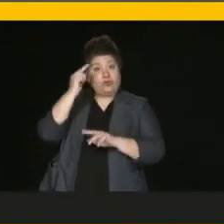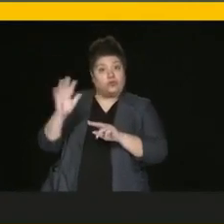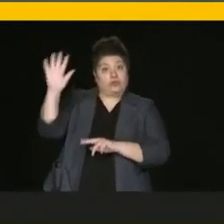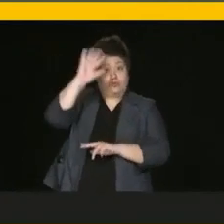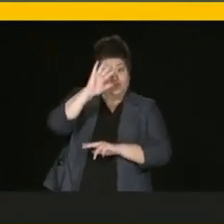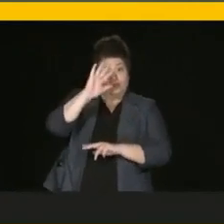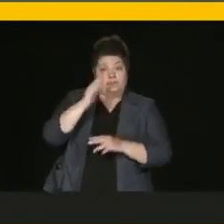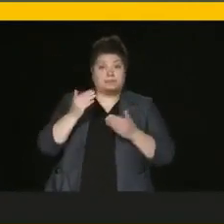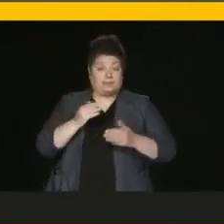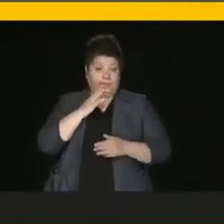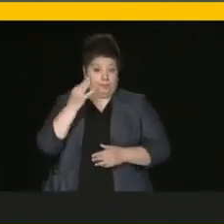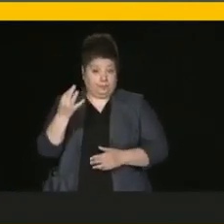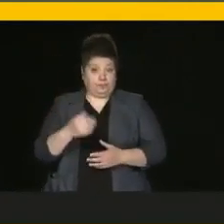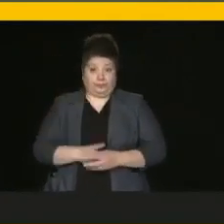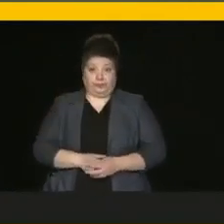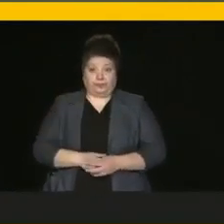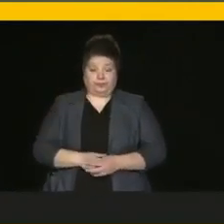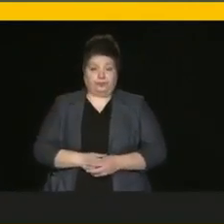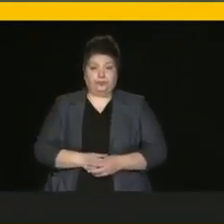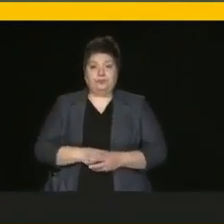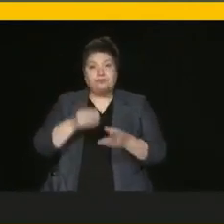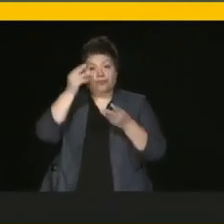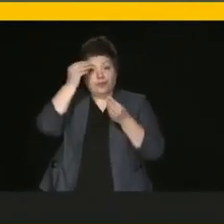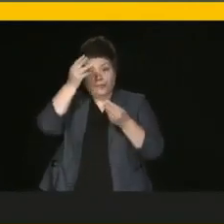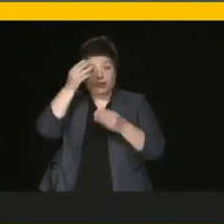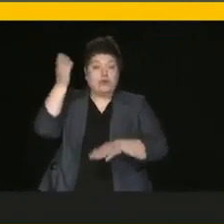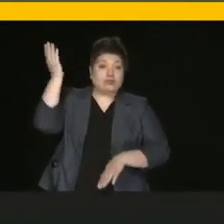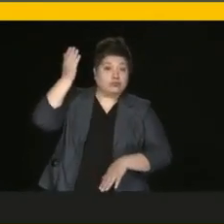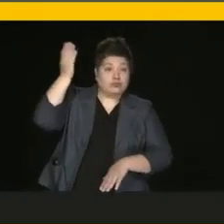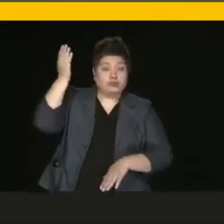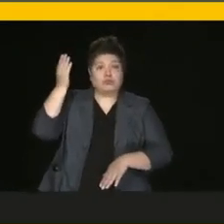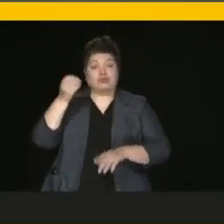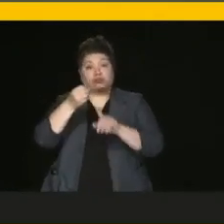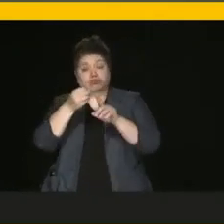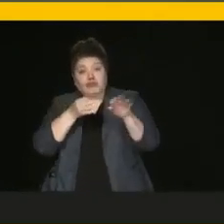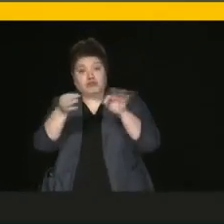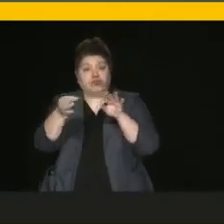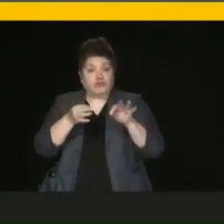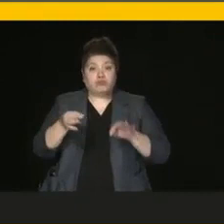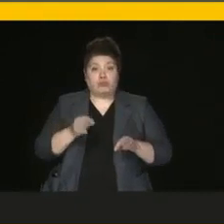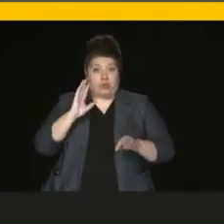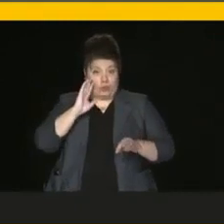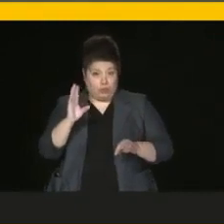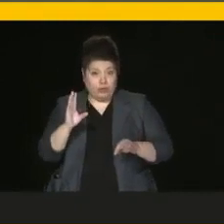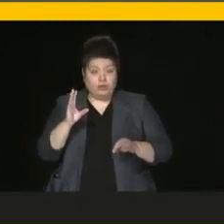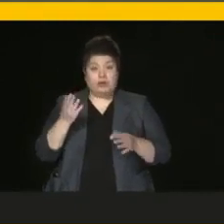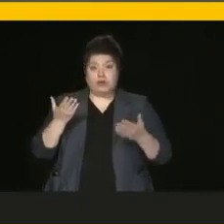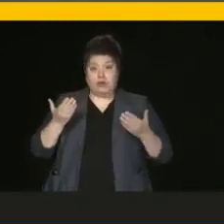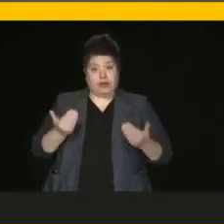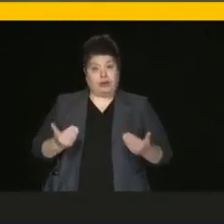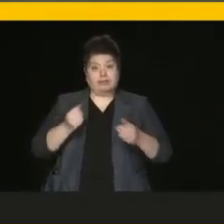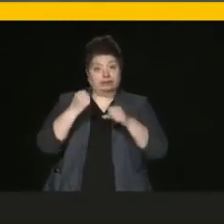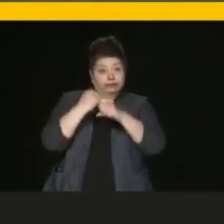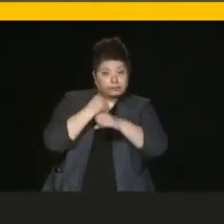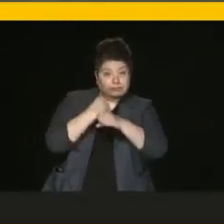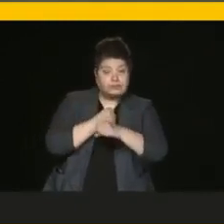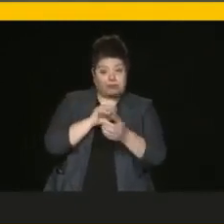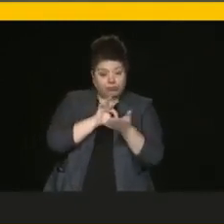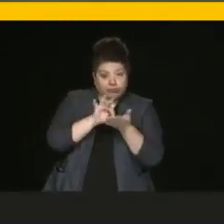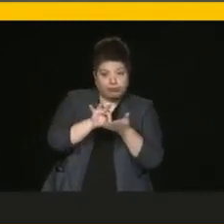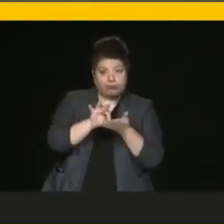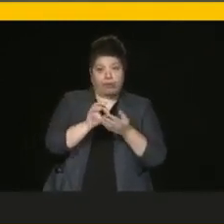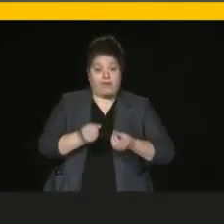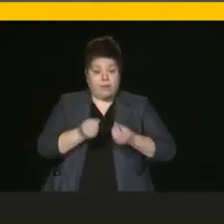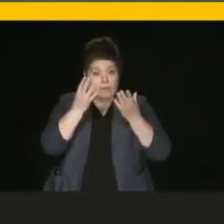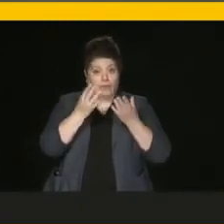During this information session, we will be sharing with Canadians our data and modeling that are being